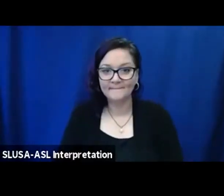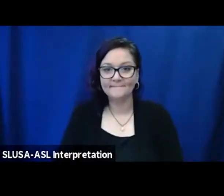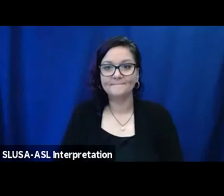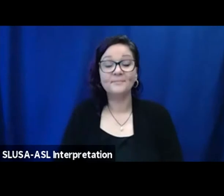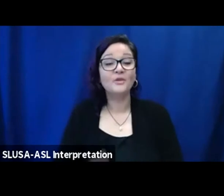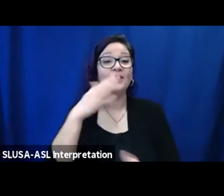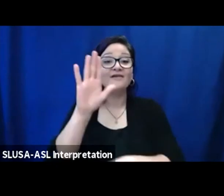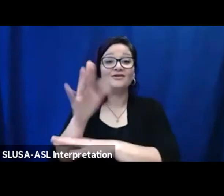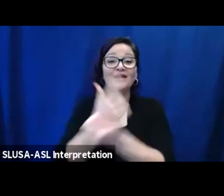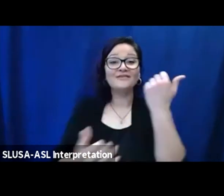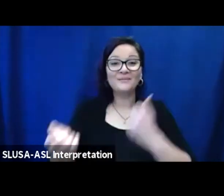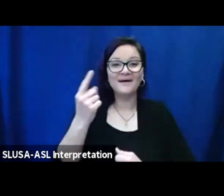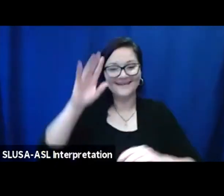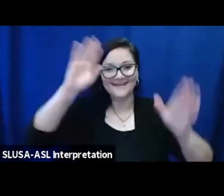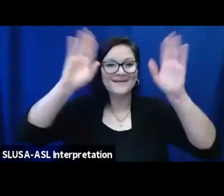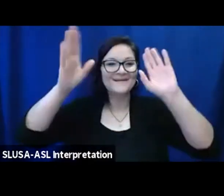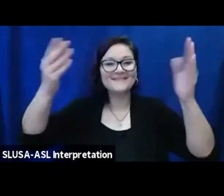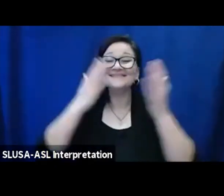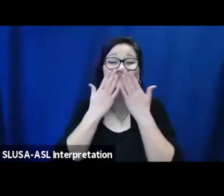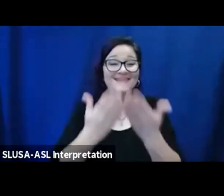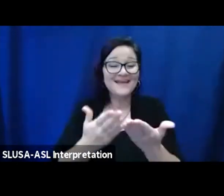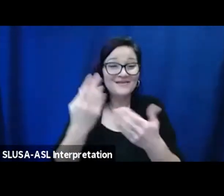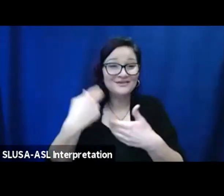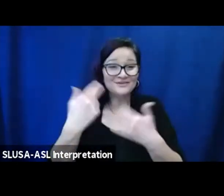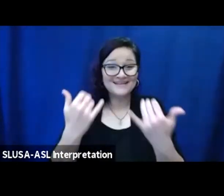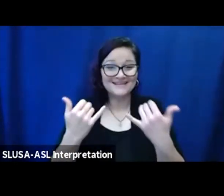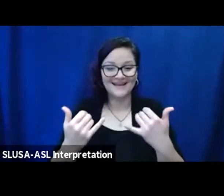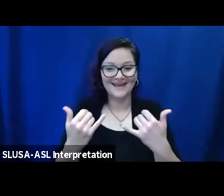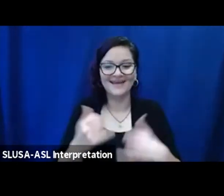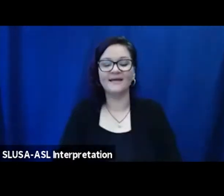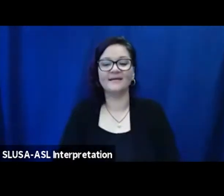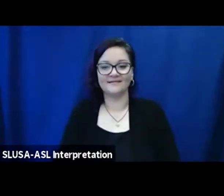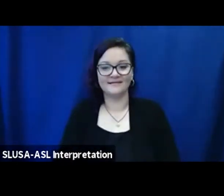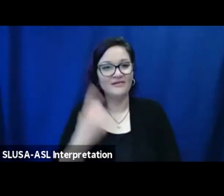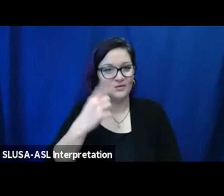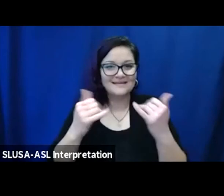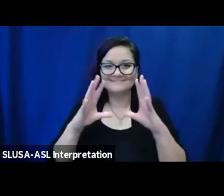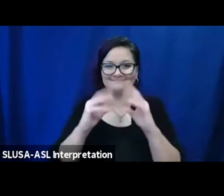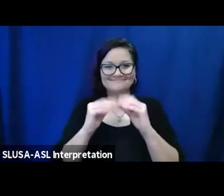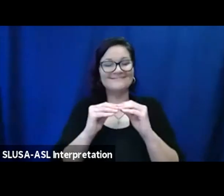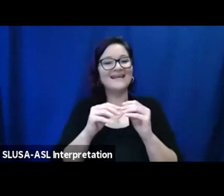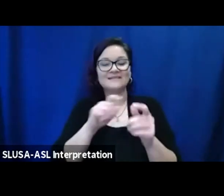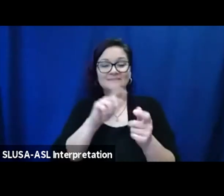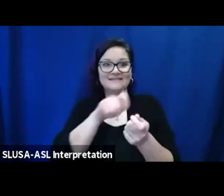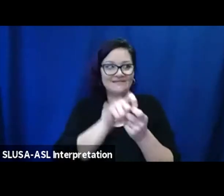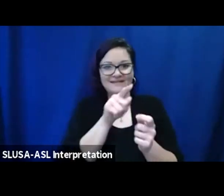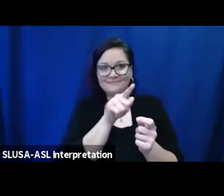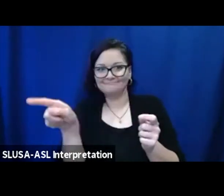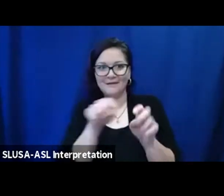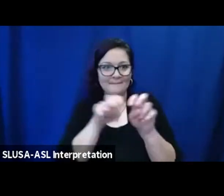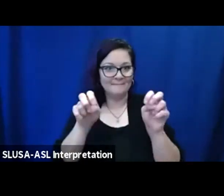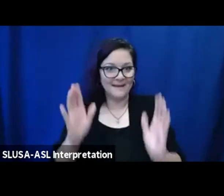Good afternoon, everyone. Hello, and thank you so much for joining us today on our webinar. And thank you especially to our panelists. I'm